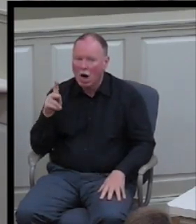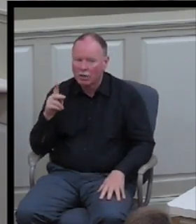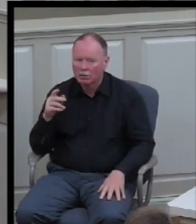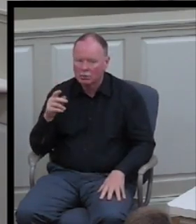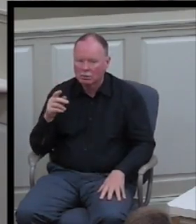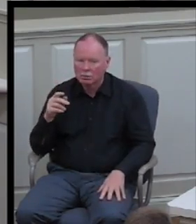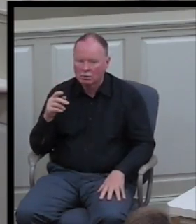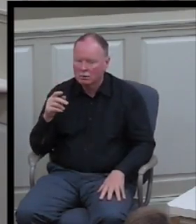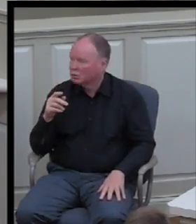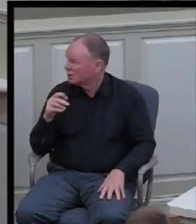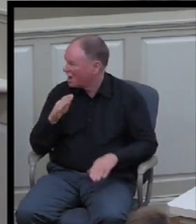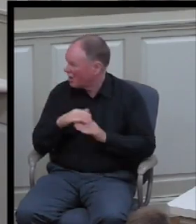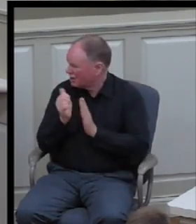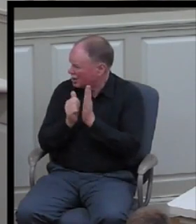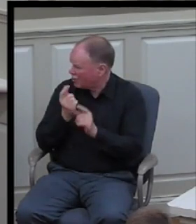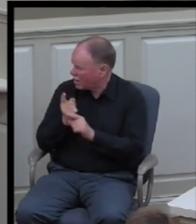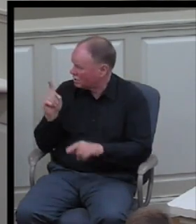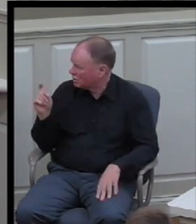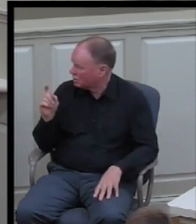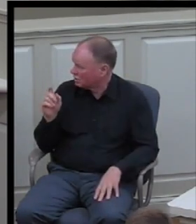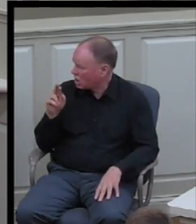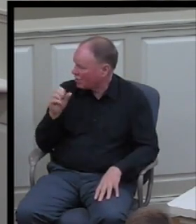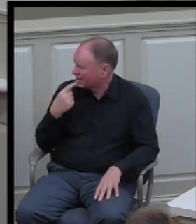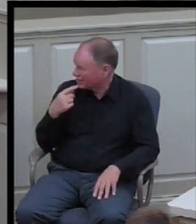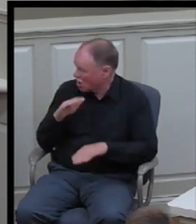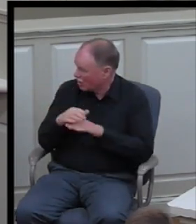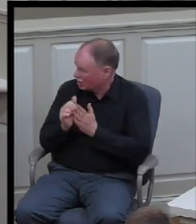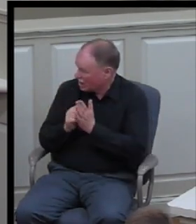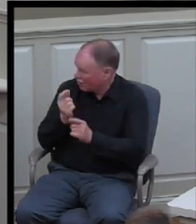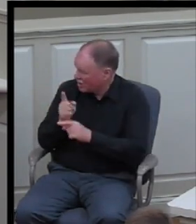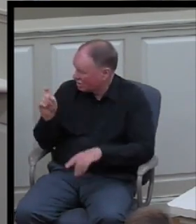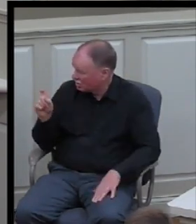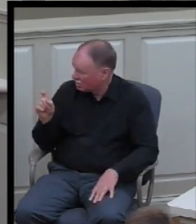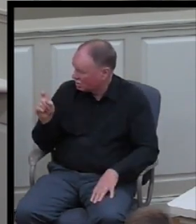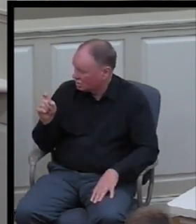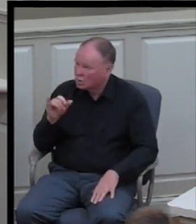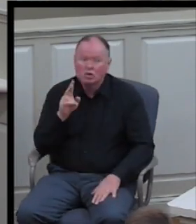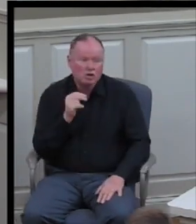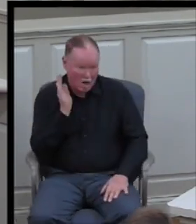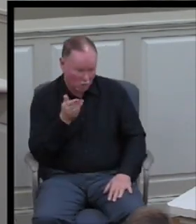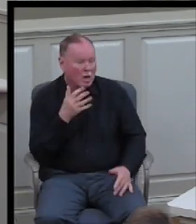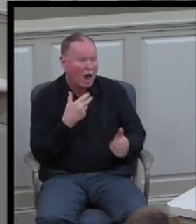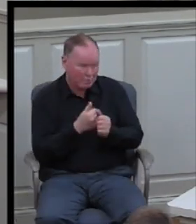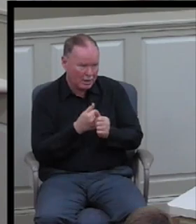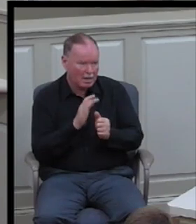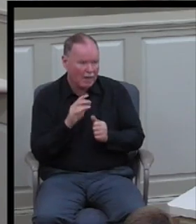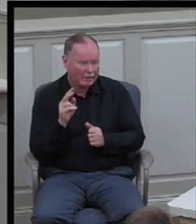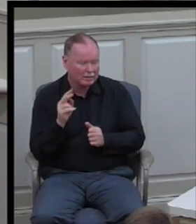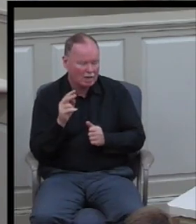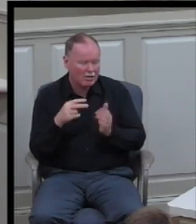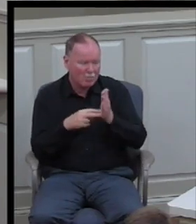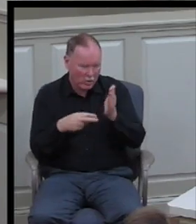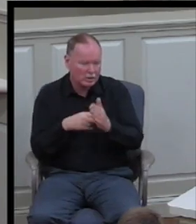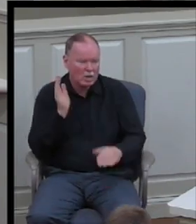That's on our agenda, isn't Is it? it? 2nd Street. Yeah, John will give an update, I think, on the 2nd Street Bridge. There'll be